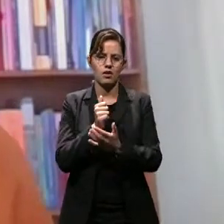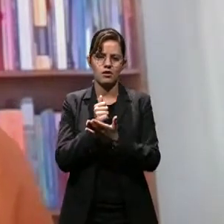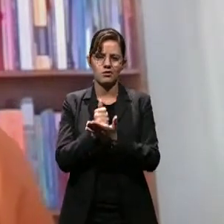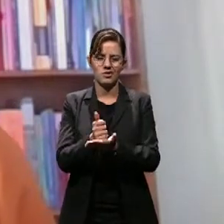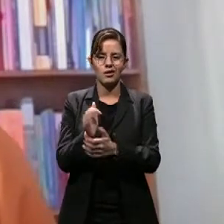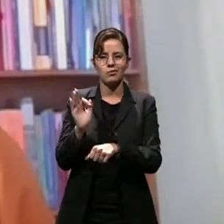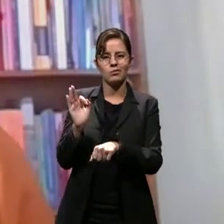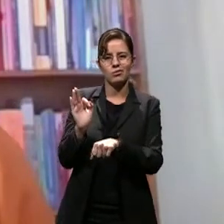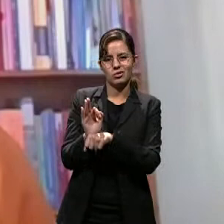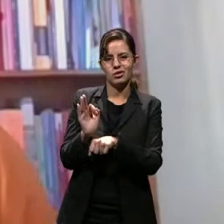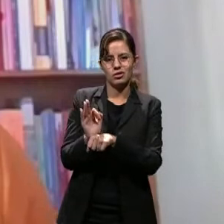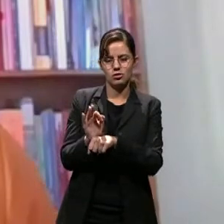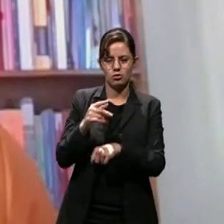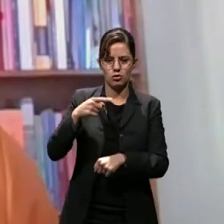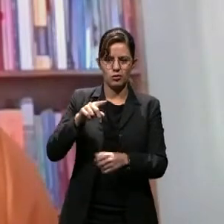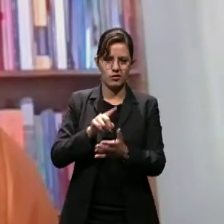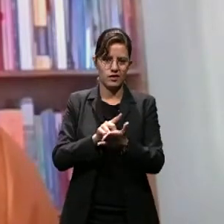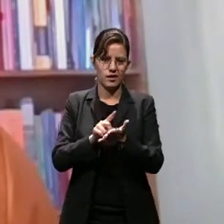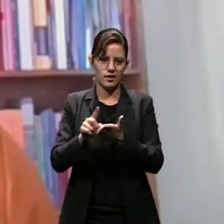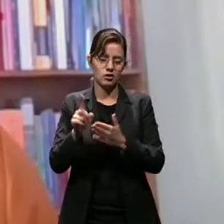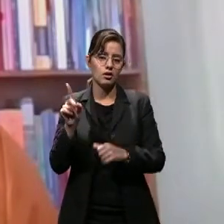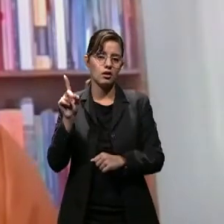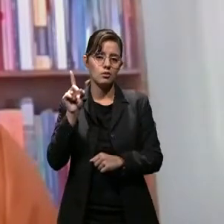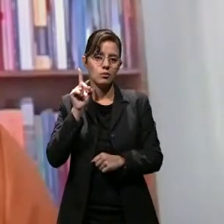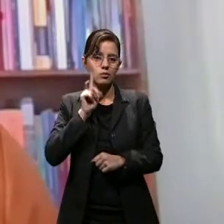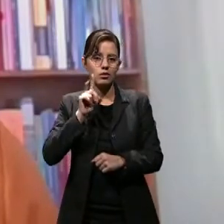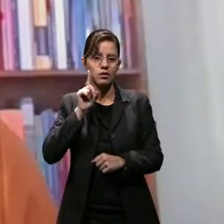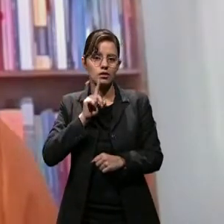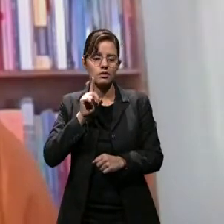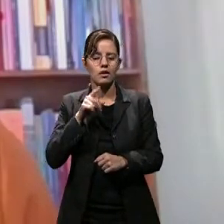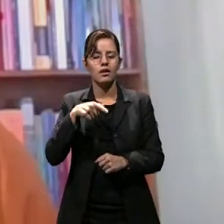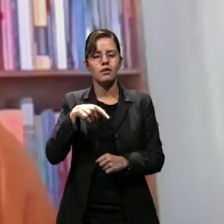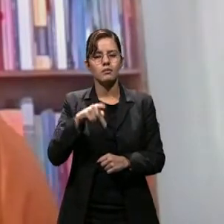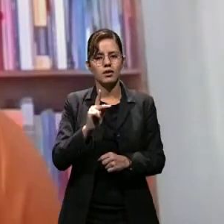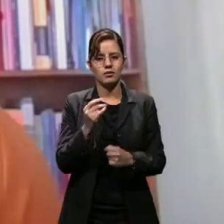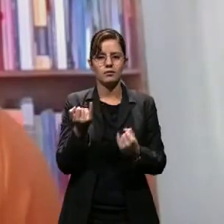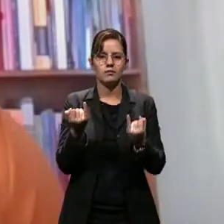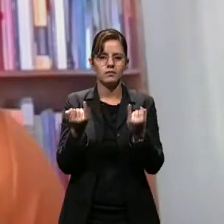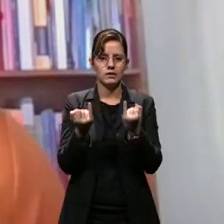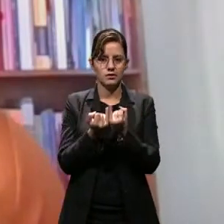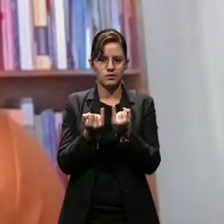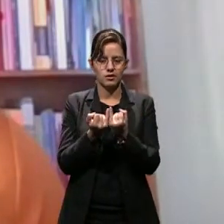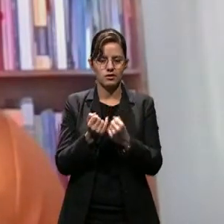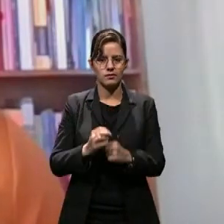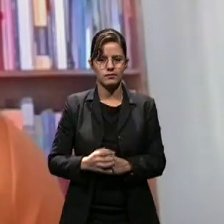in the protection of the rights of women, but above all,